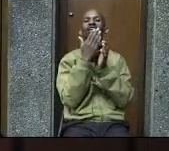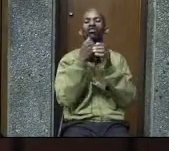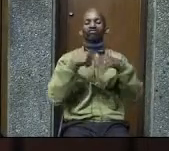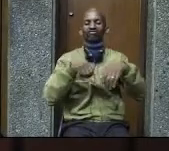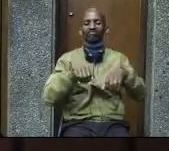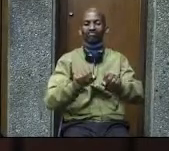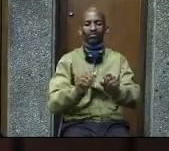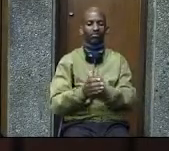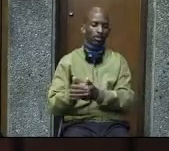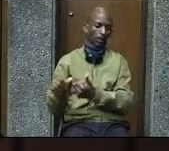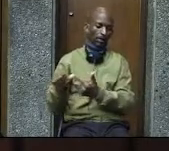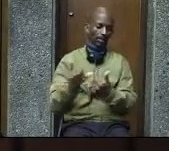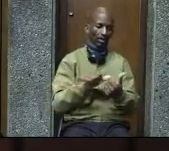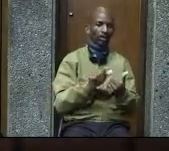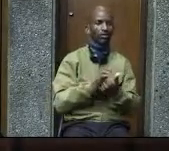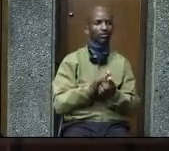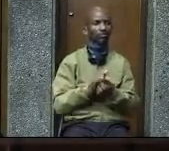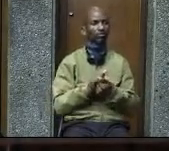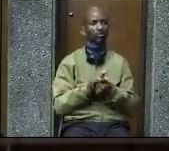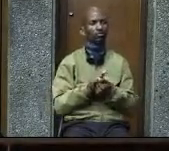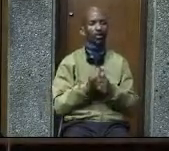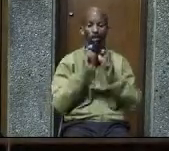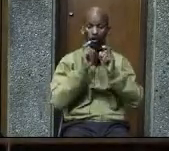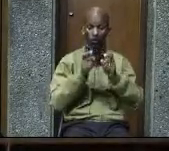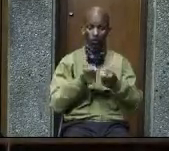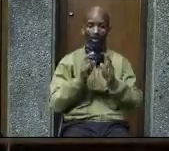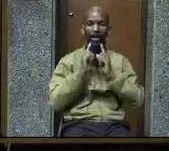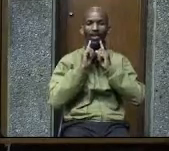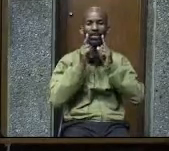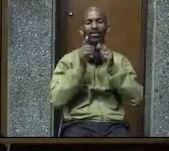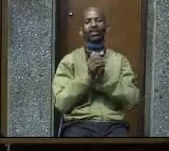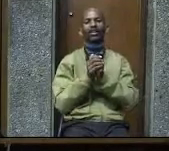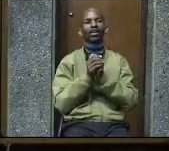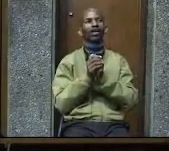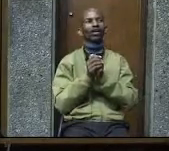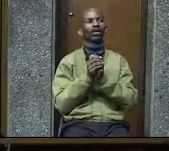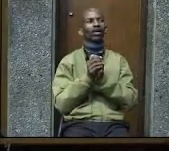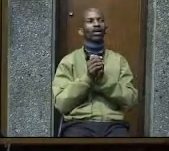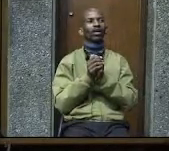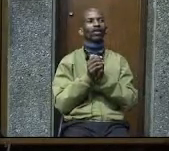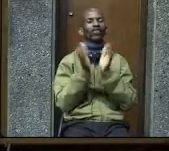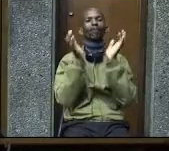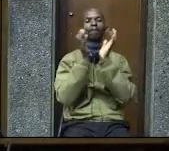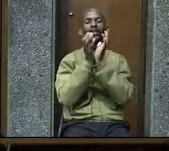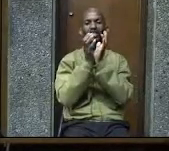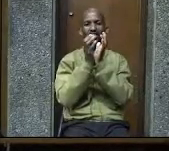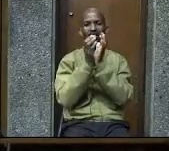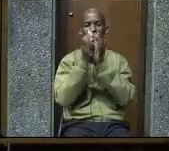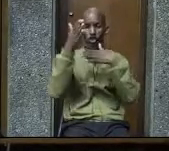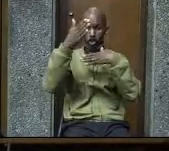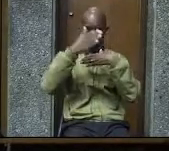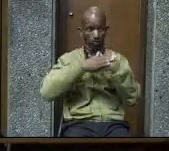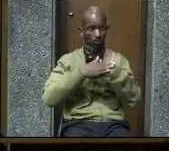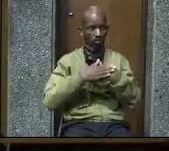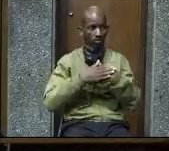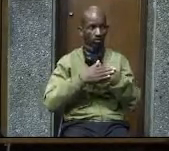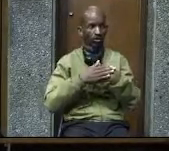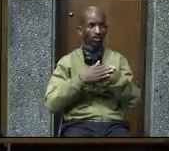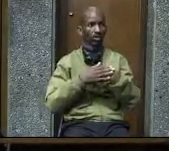to you. A quick announcement, the meeting is officially closed. Just a quick announcement.